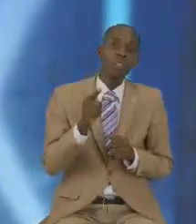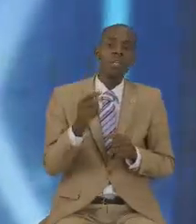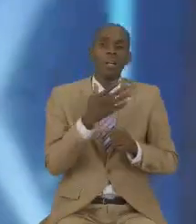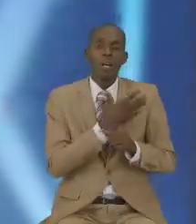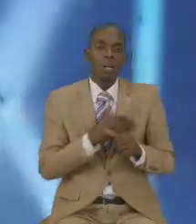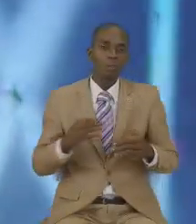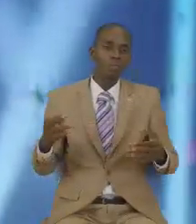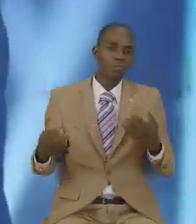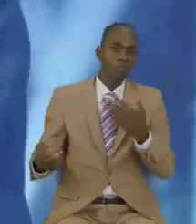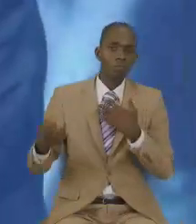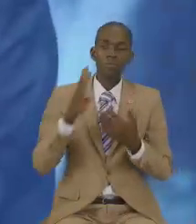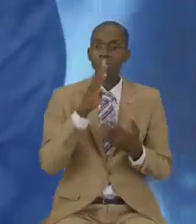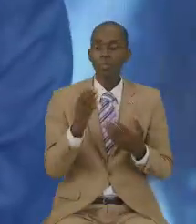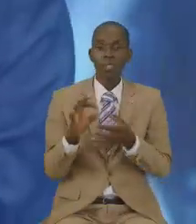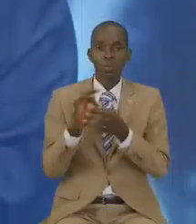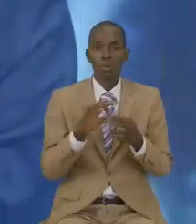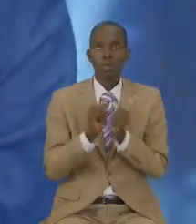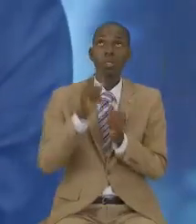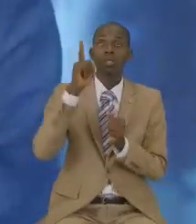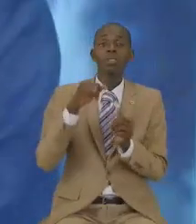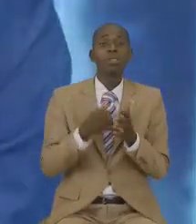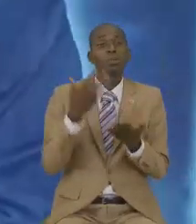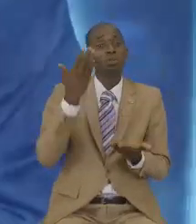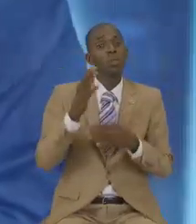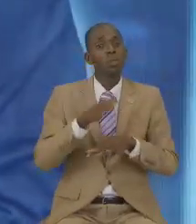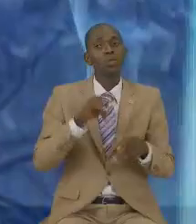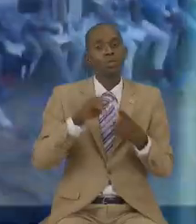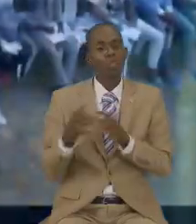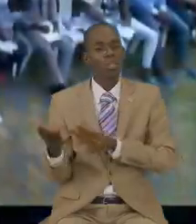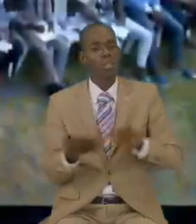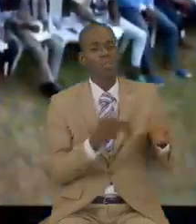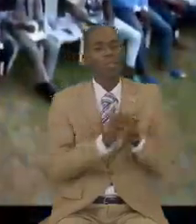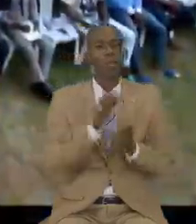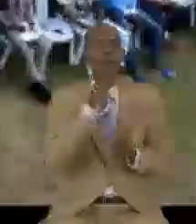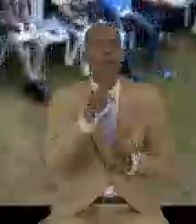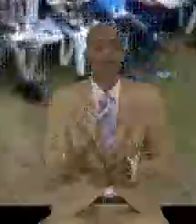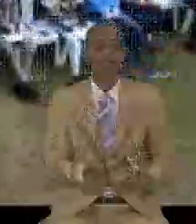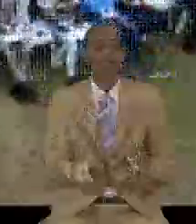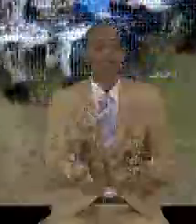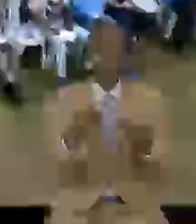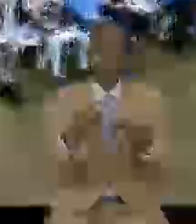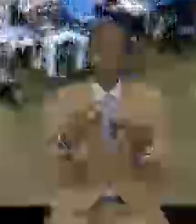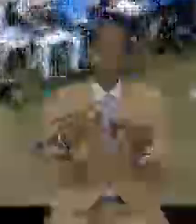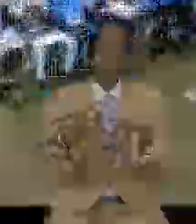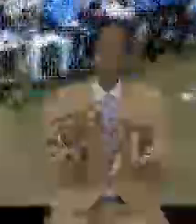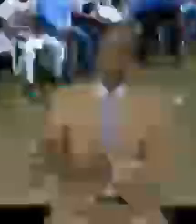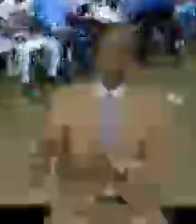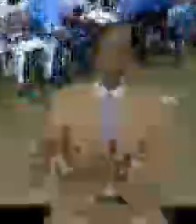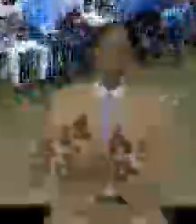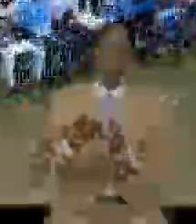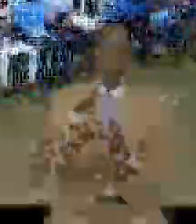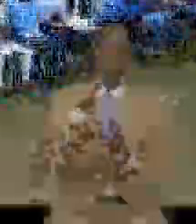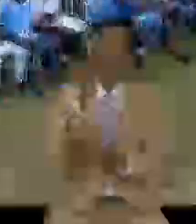him. It might call you to leave that old path and come to the new path. It's God's